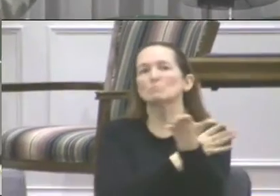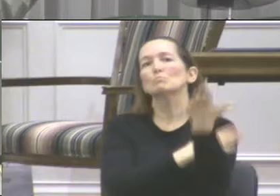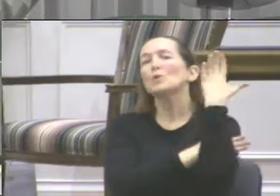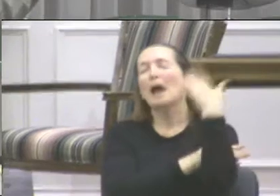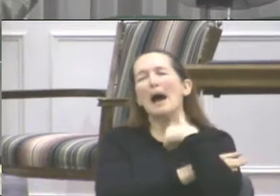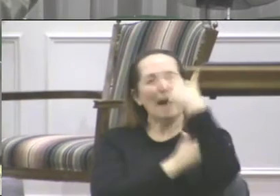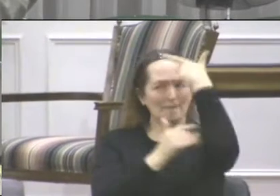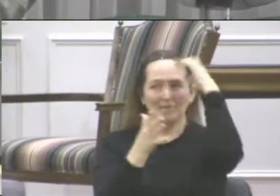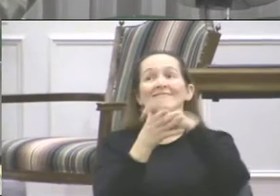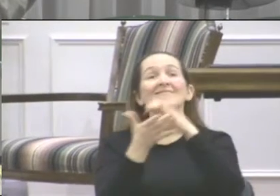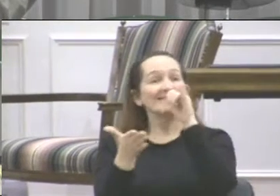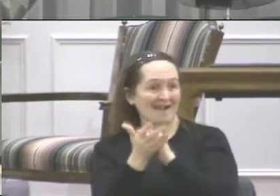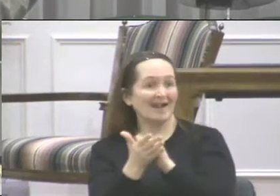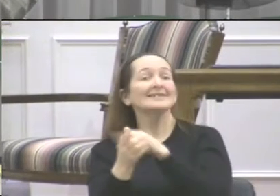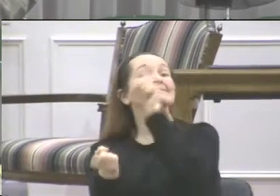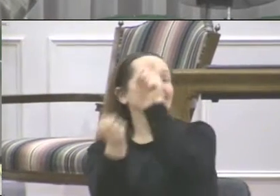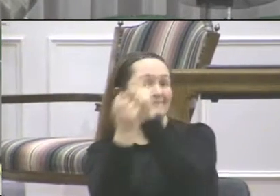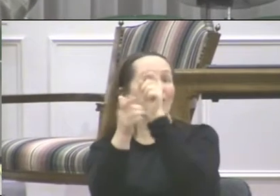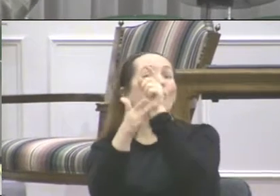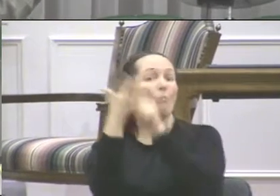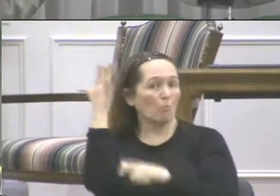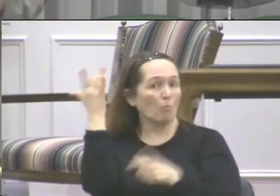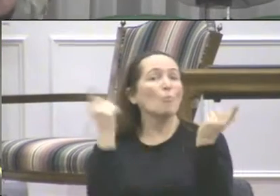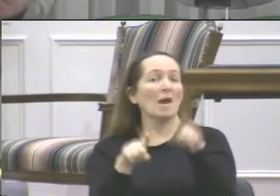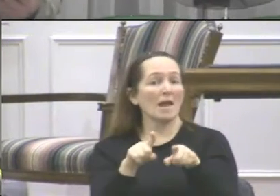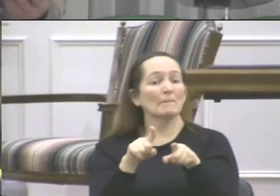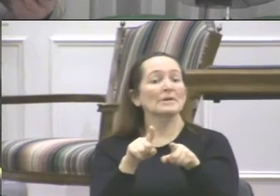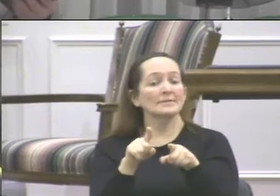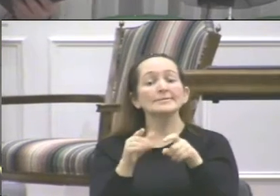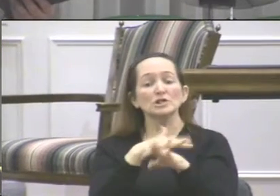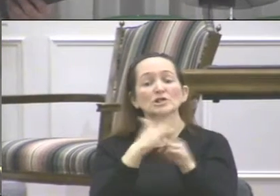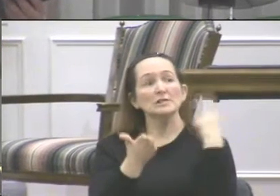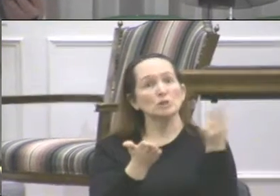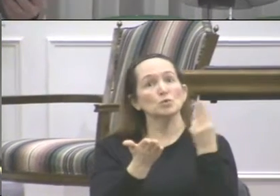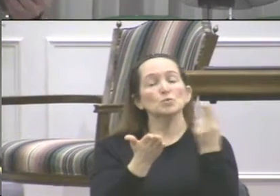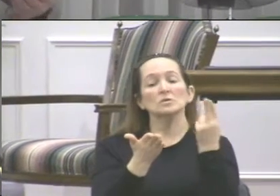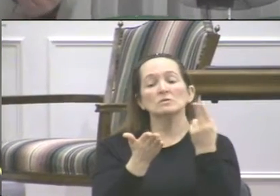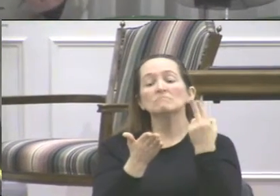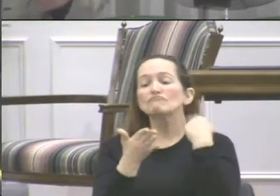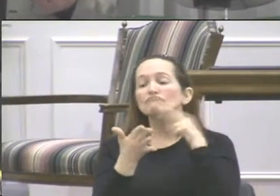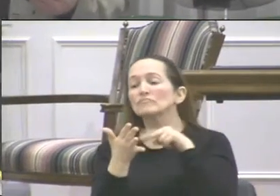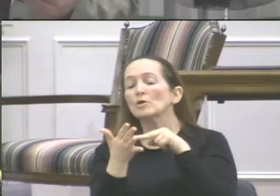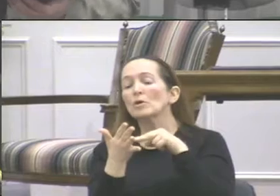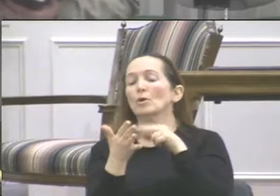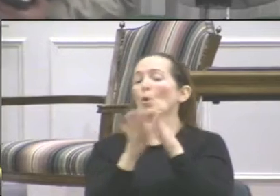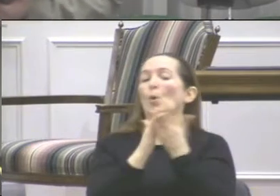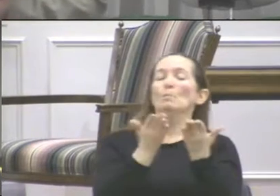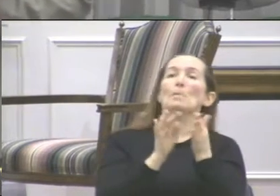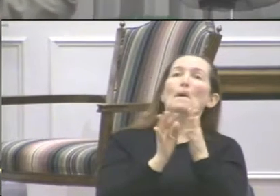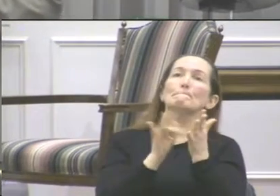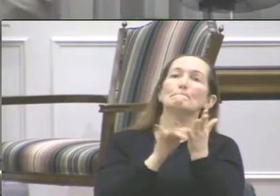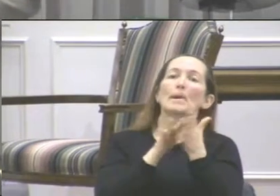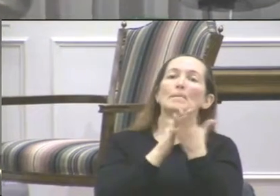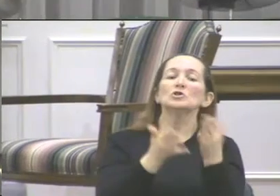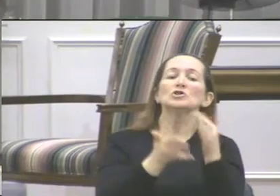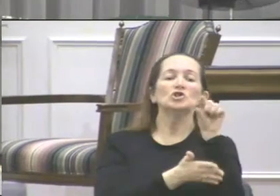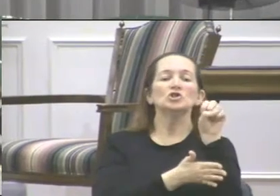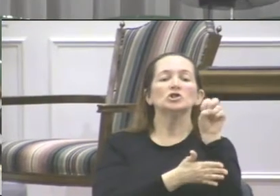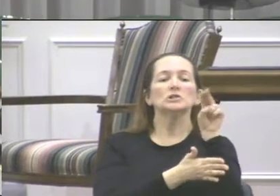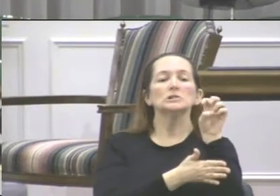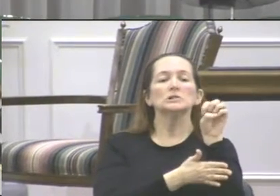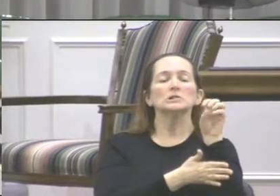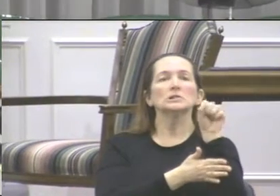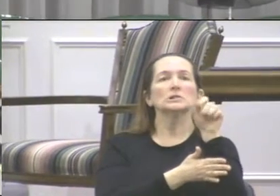believe that is exactly what happens in our account of what we're looking at. If you'll open your Bibles to Genesis chapter